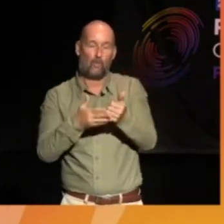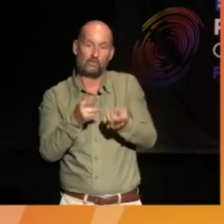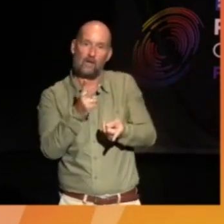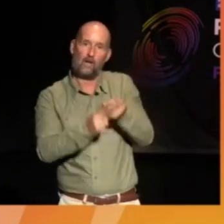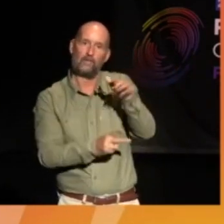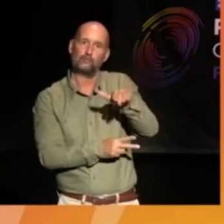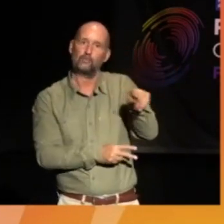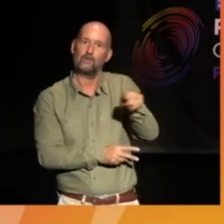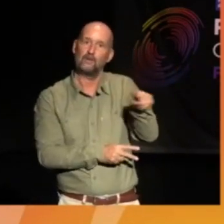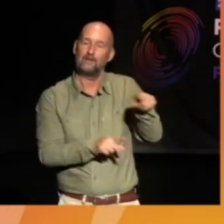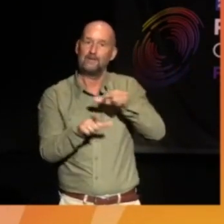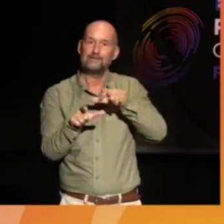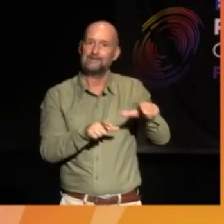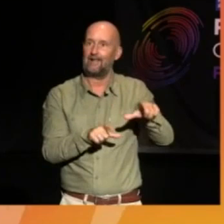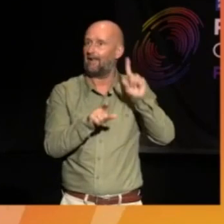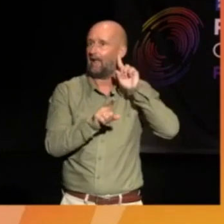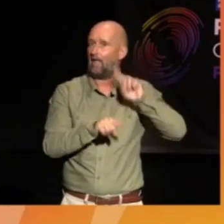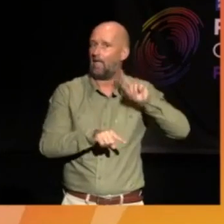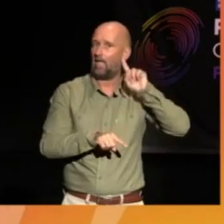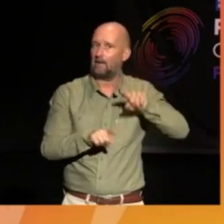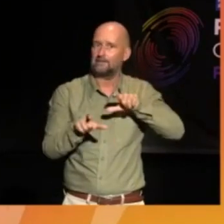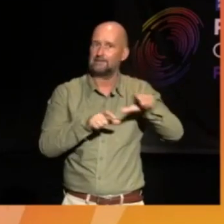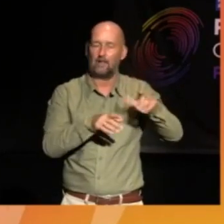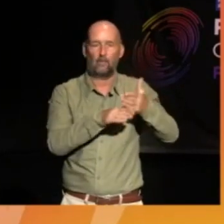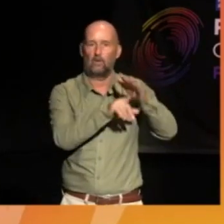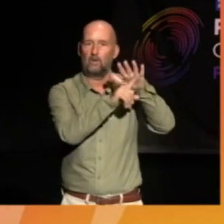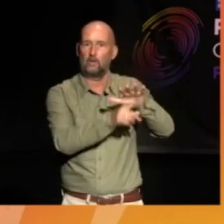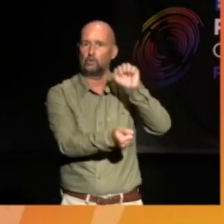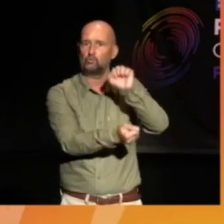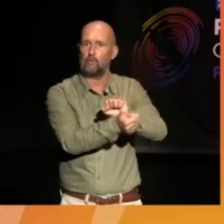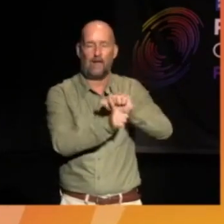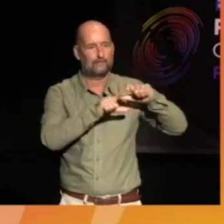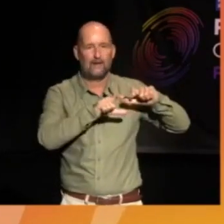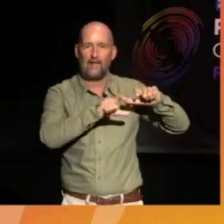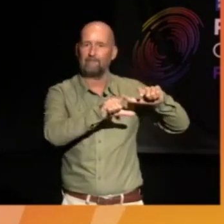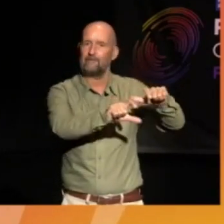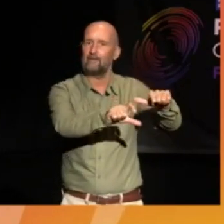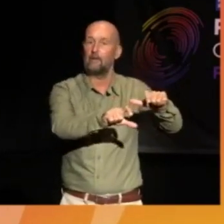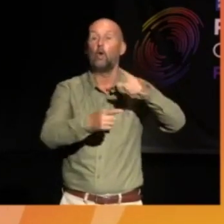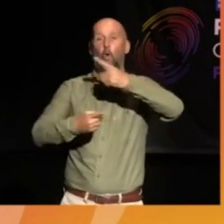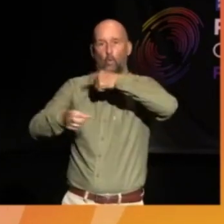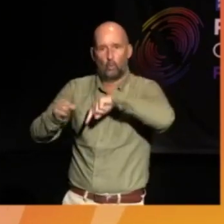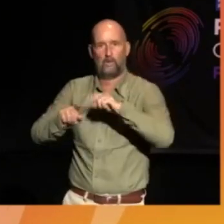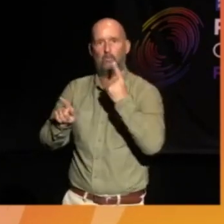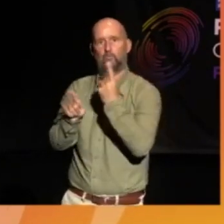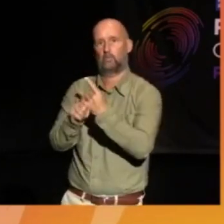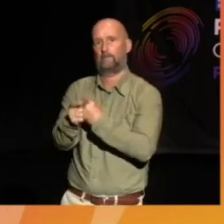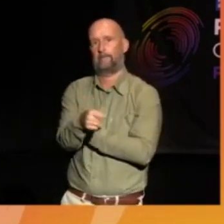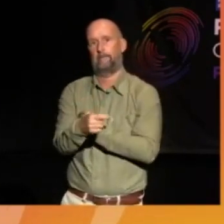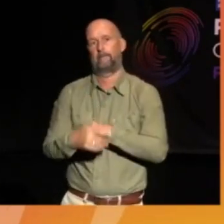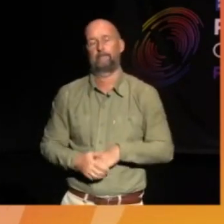are still unheard and they are still trapped in the slavery. So we are doing that.